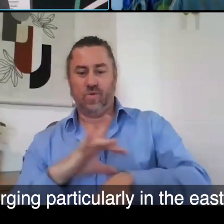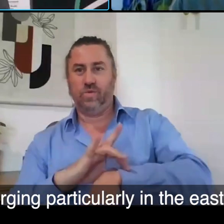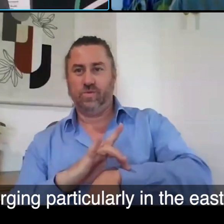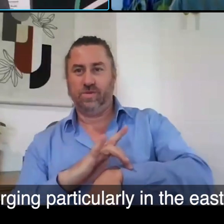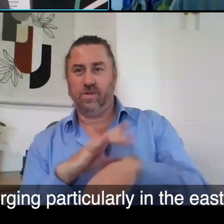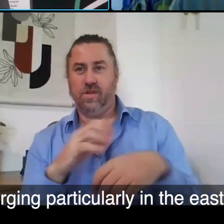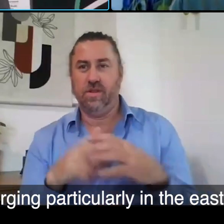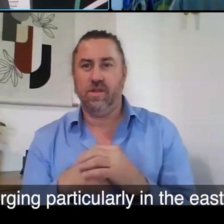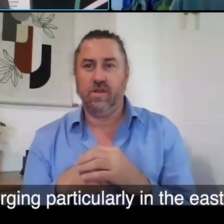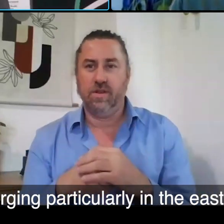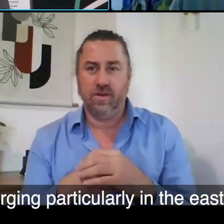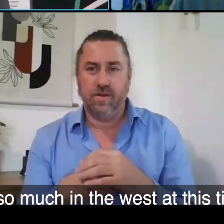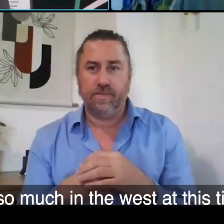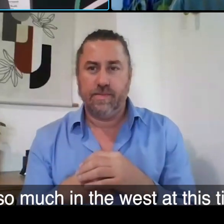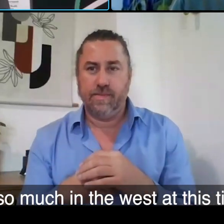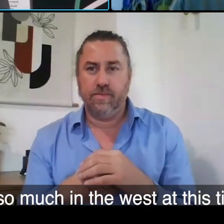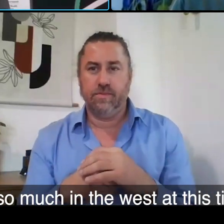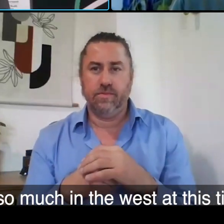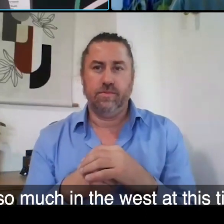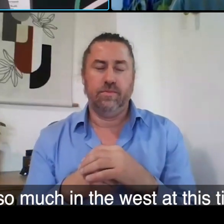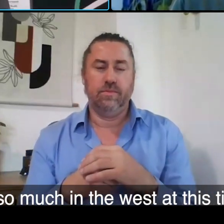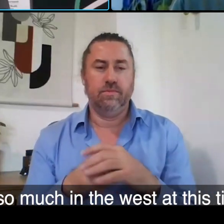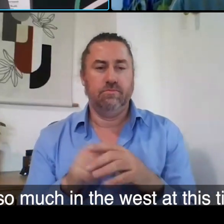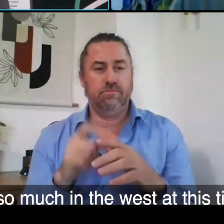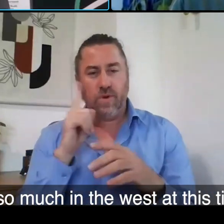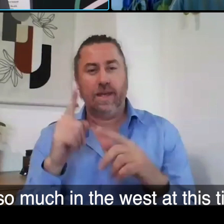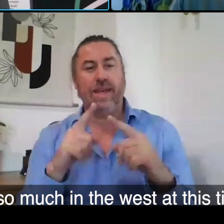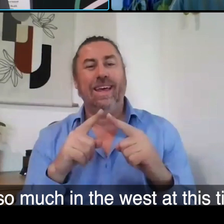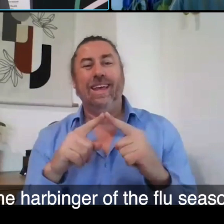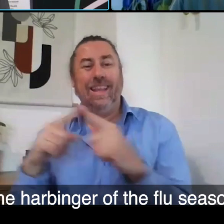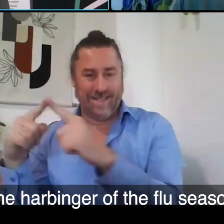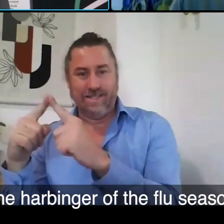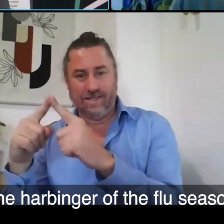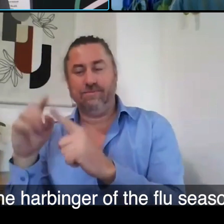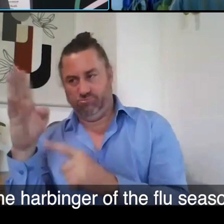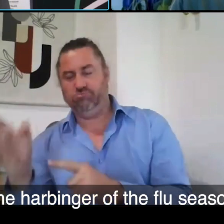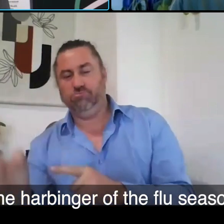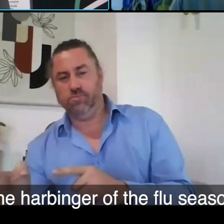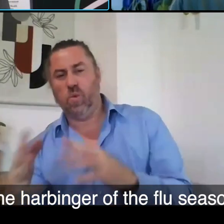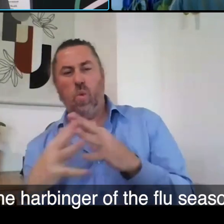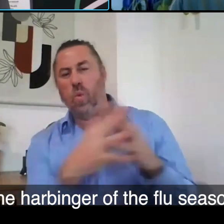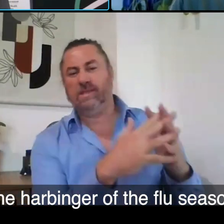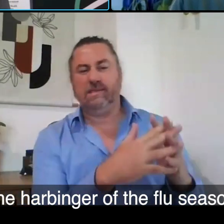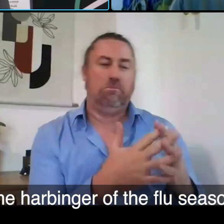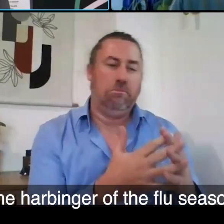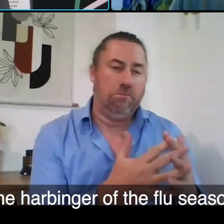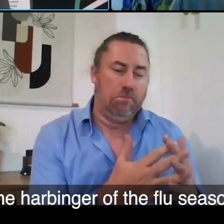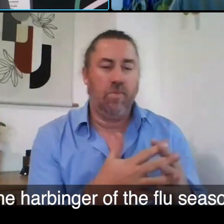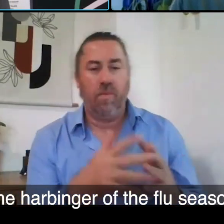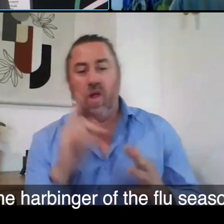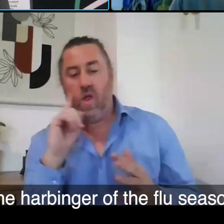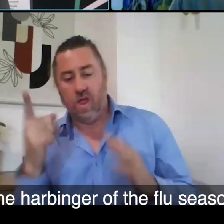that is emerging, particularly in the eastern states, not so much in the west at this time. It often is the harbinger of the flu season.